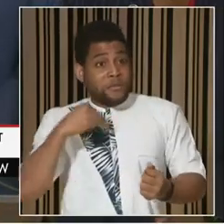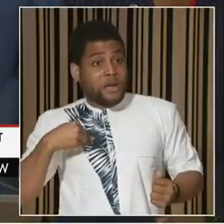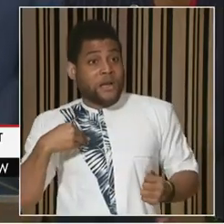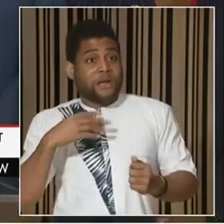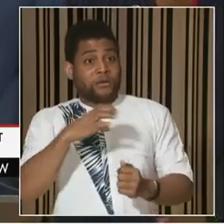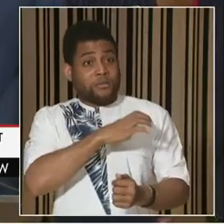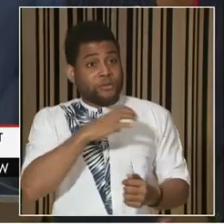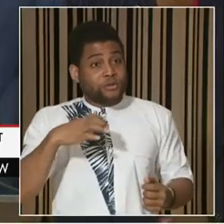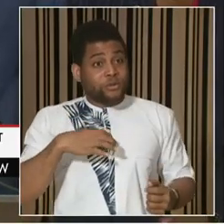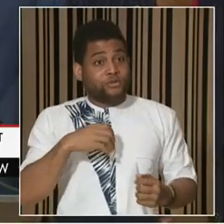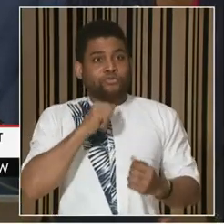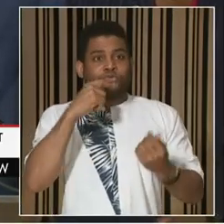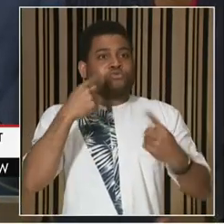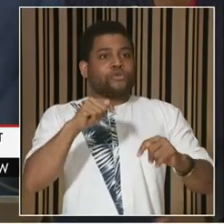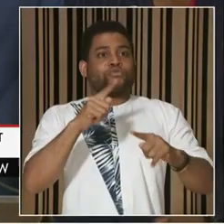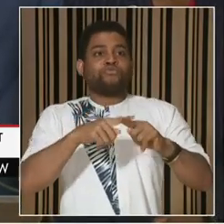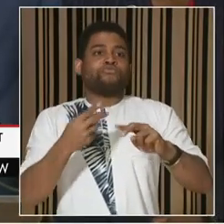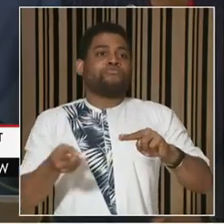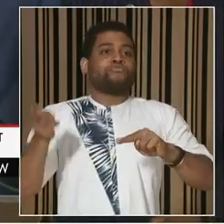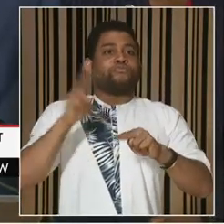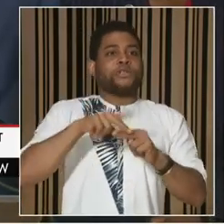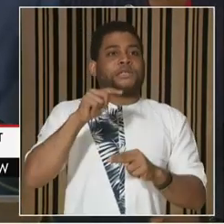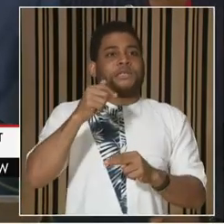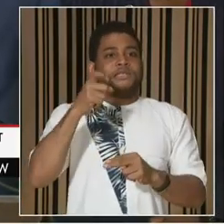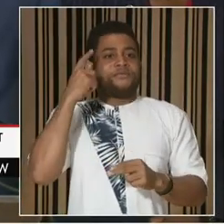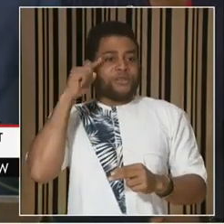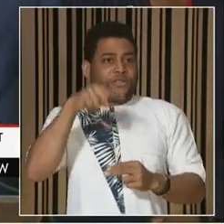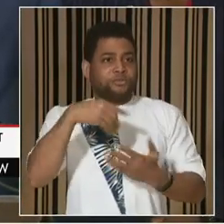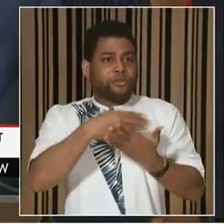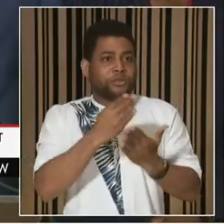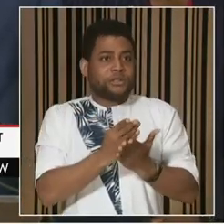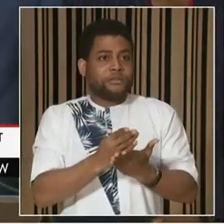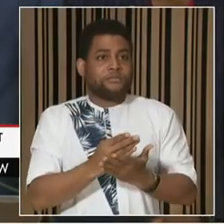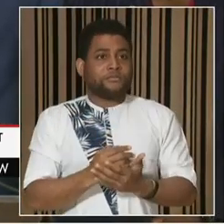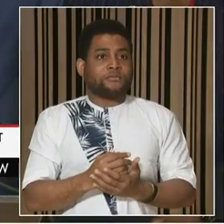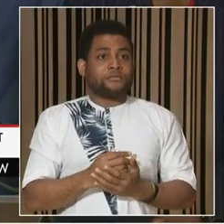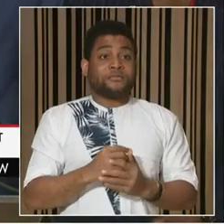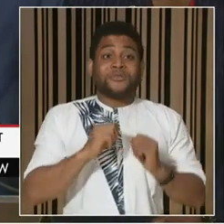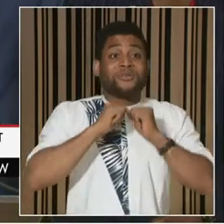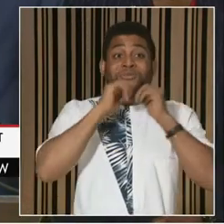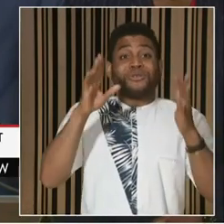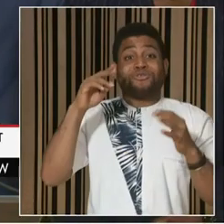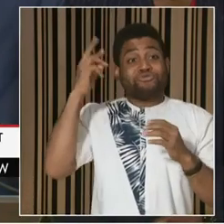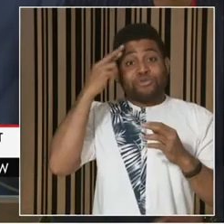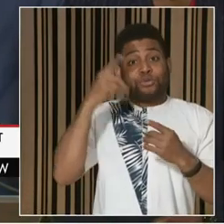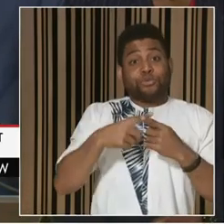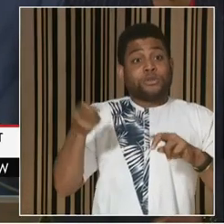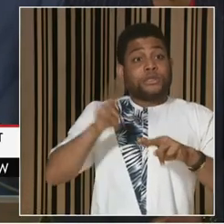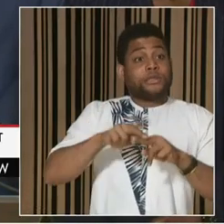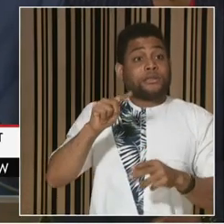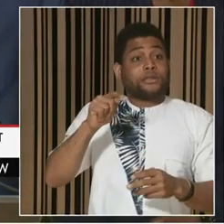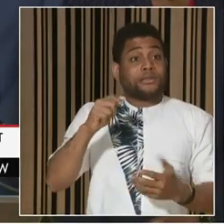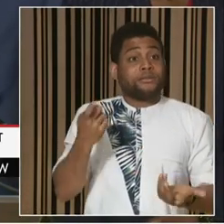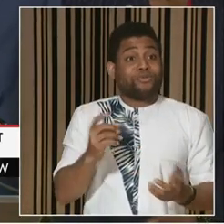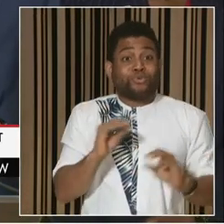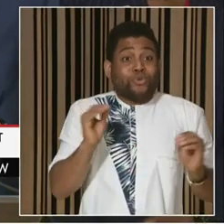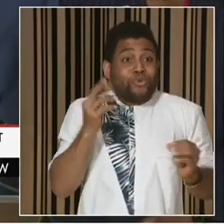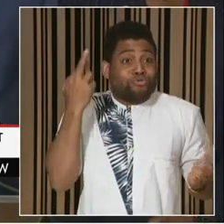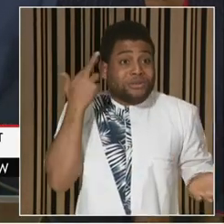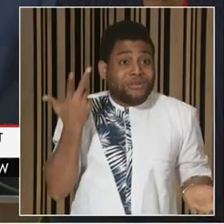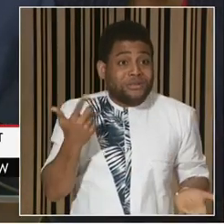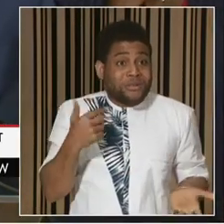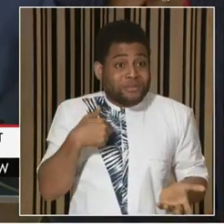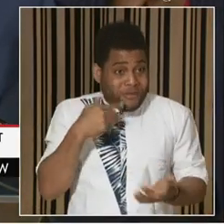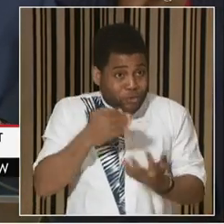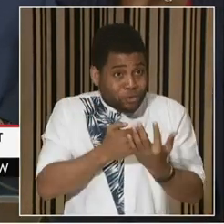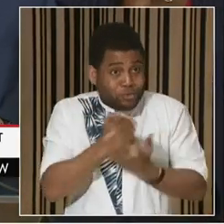to raise taxes for this particular budget? There is absolutely no reason to raise taxes. And you go through this budget, it's